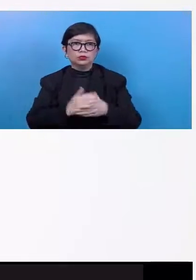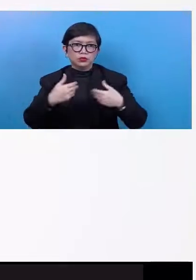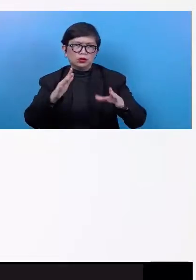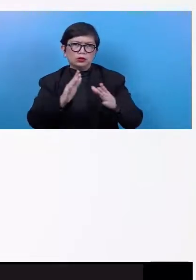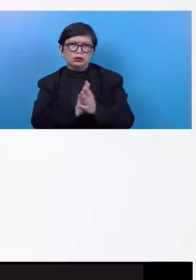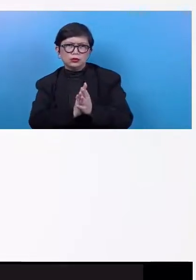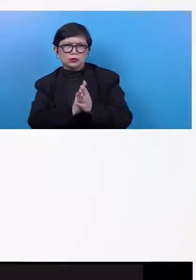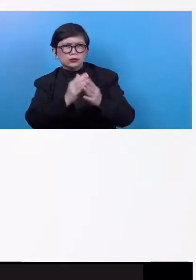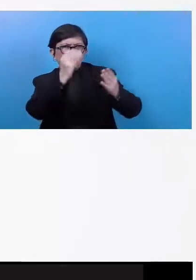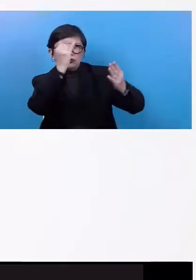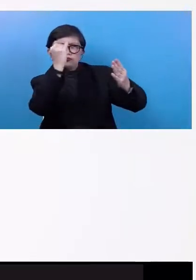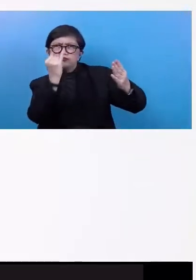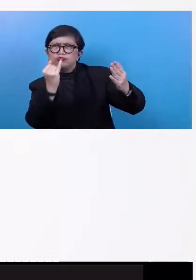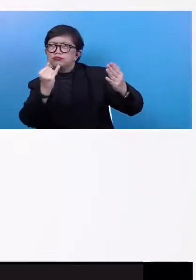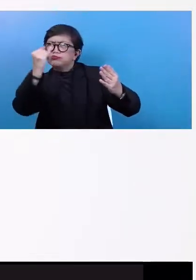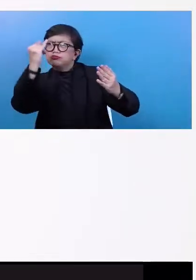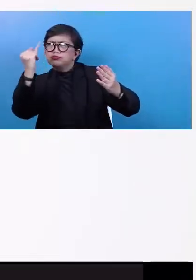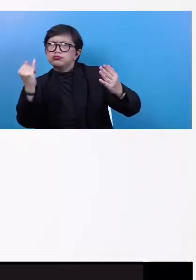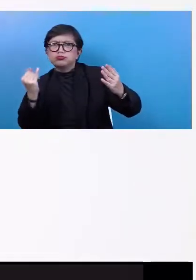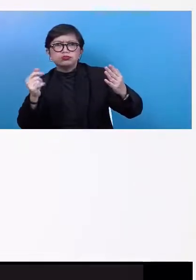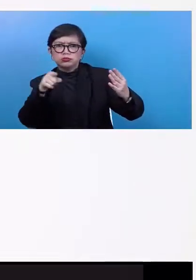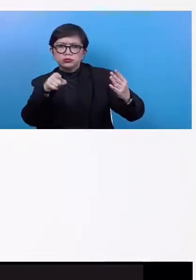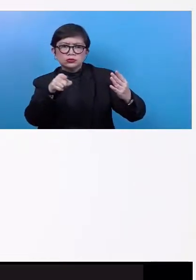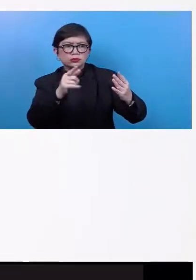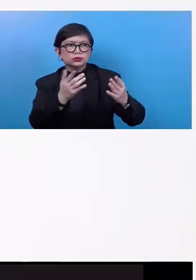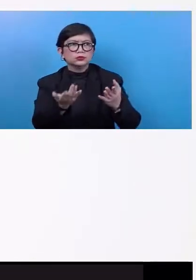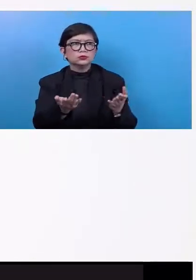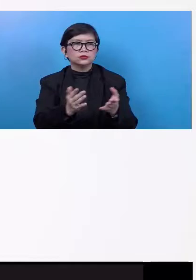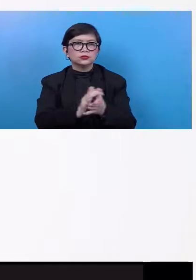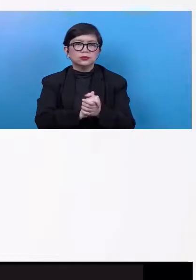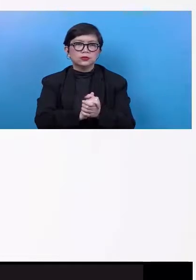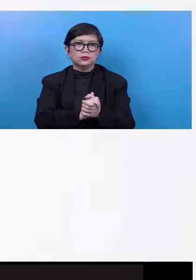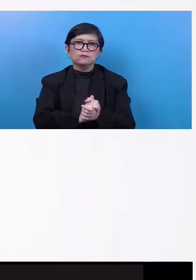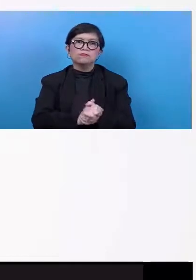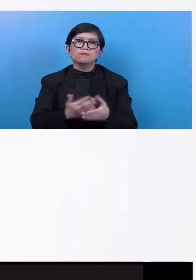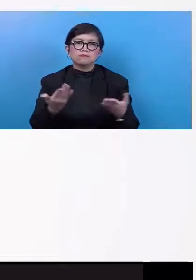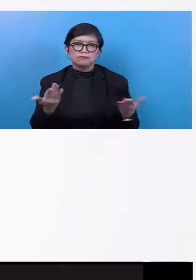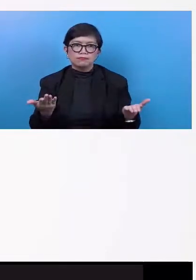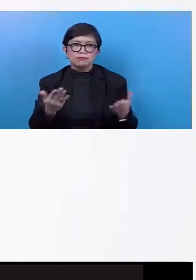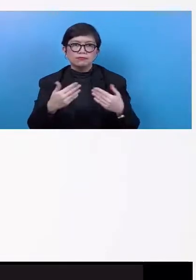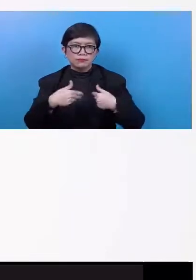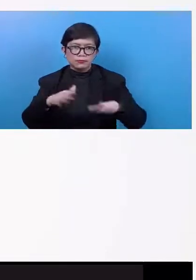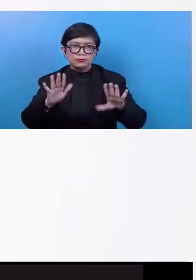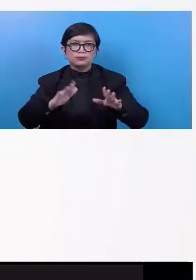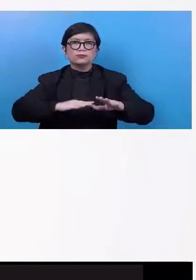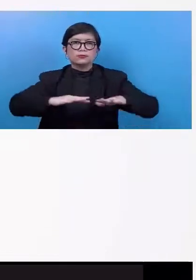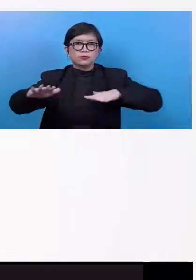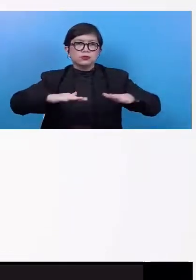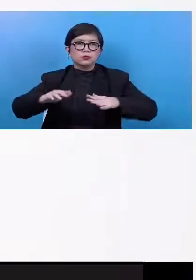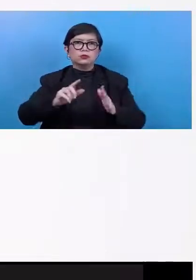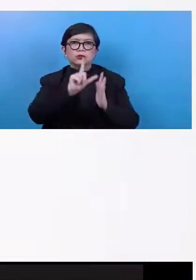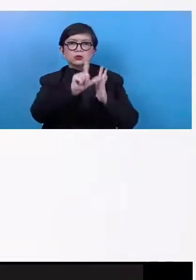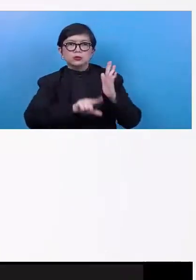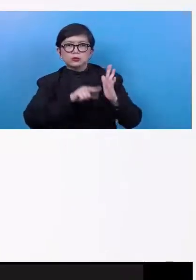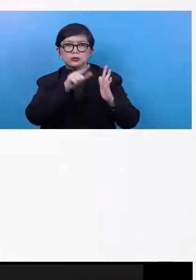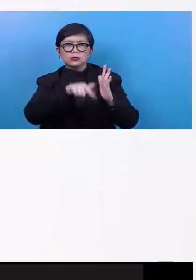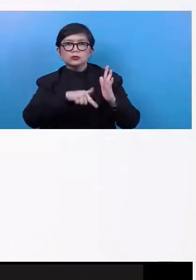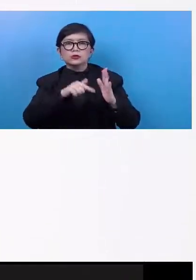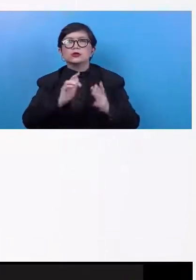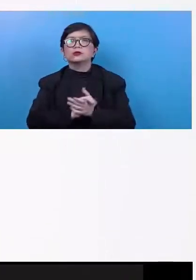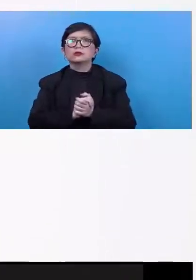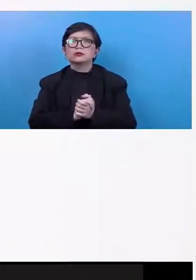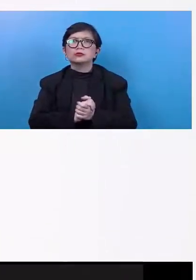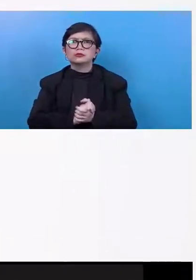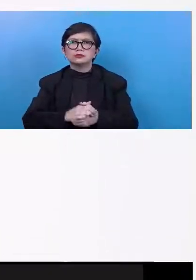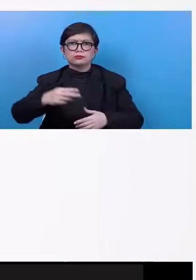the post-disaster responses in Sri Lanka, in Maldives, in Indonesia after the tsunami, that's quite a bit of